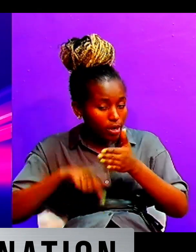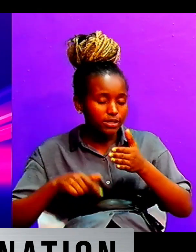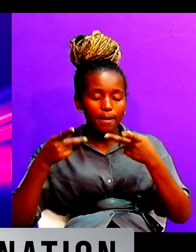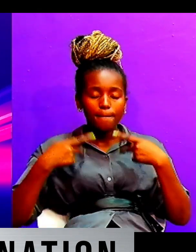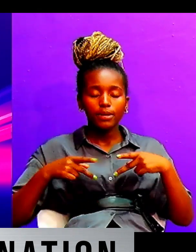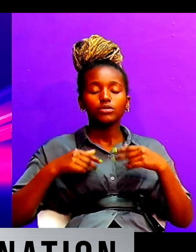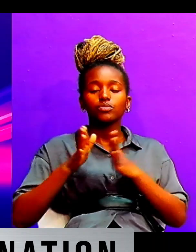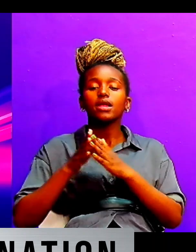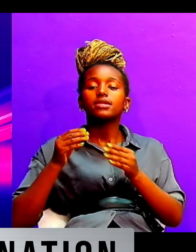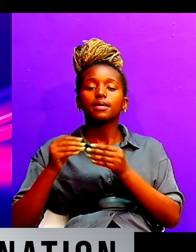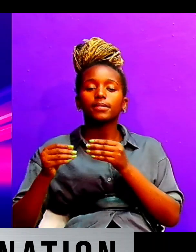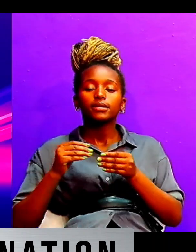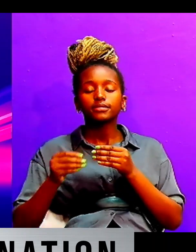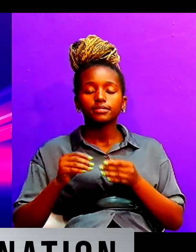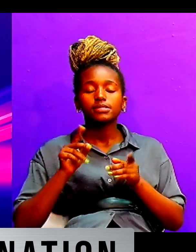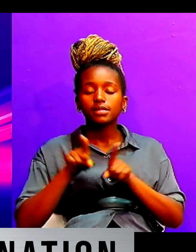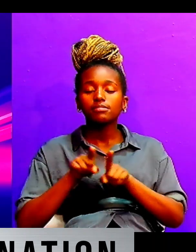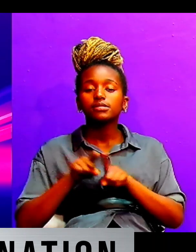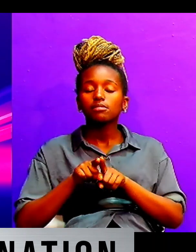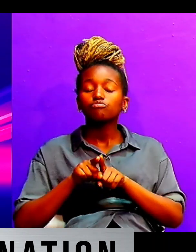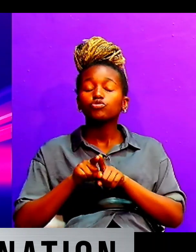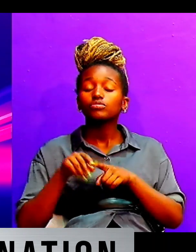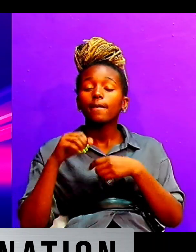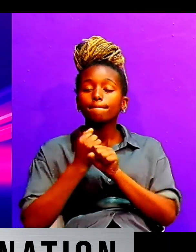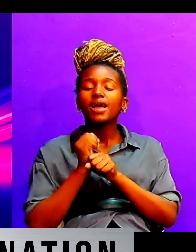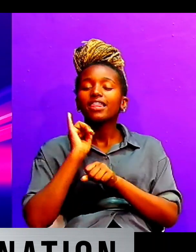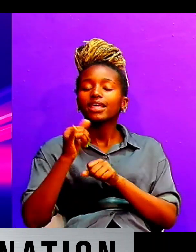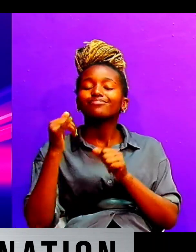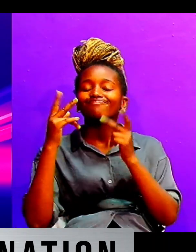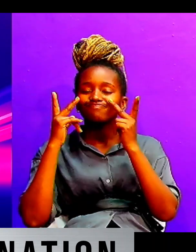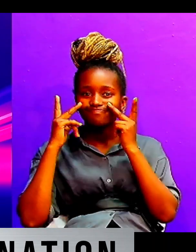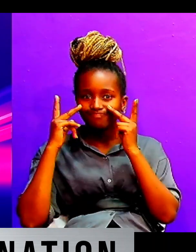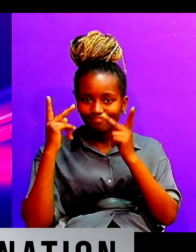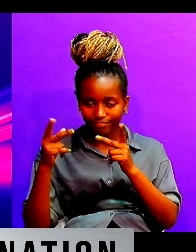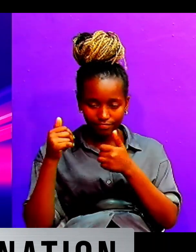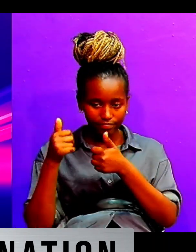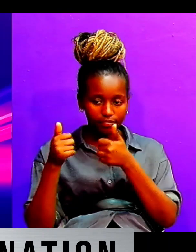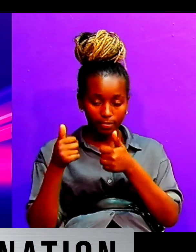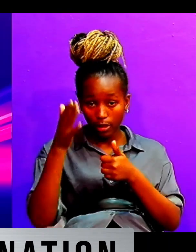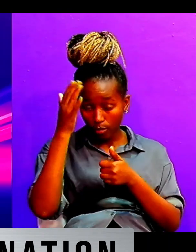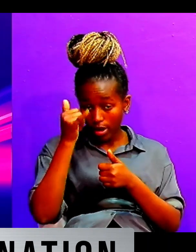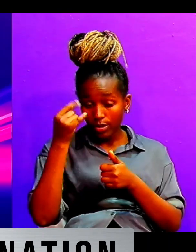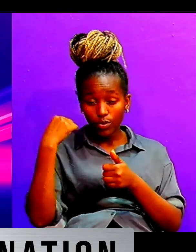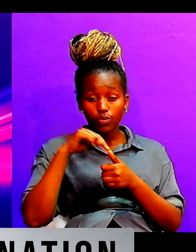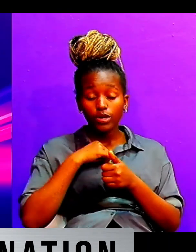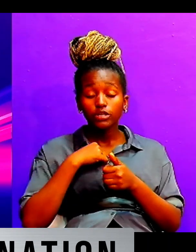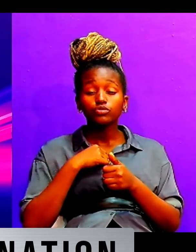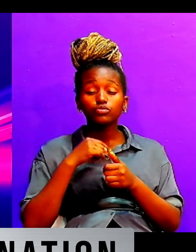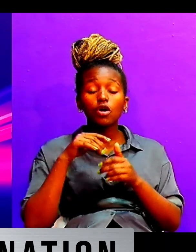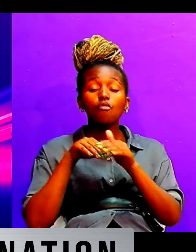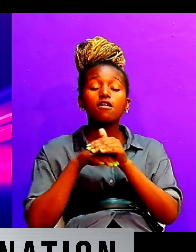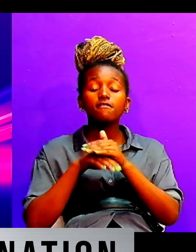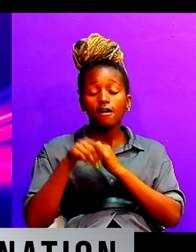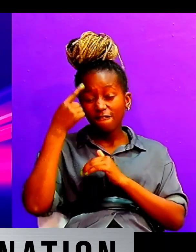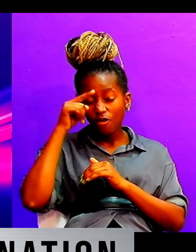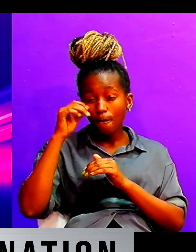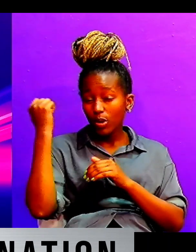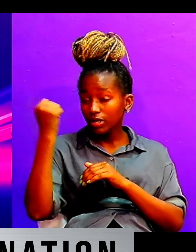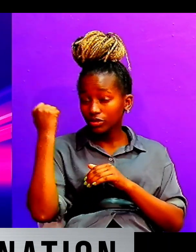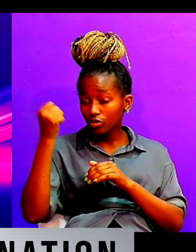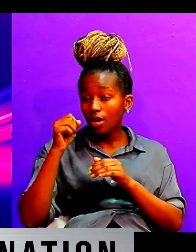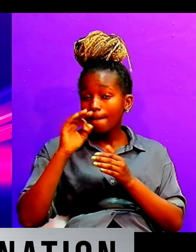are amplified. And now we can be able to see, because we qualify for the political party fund, we are able to create